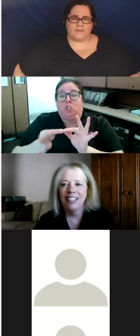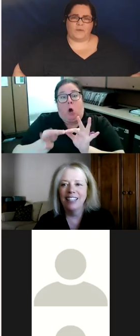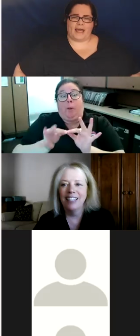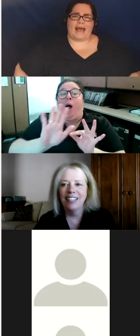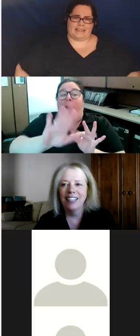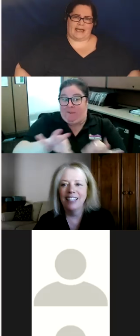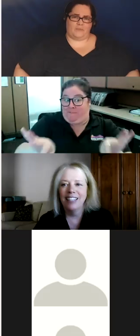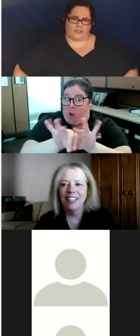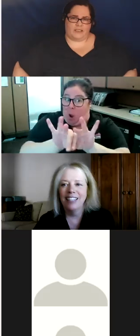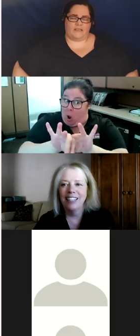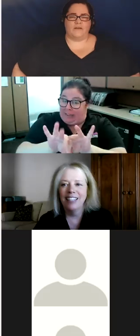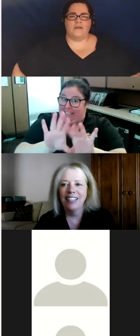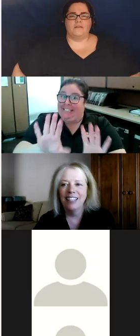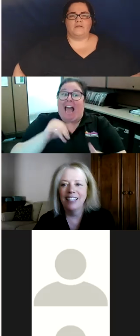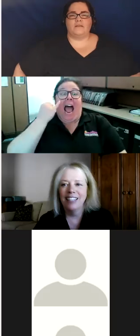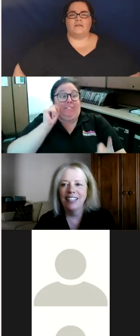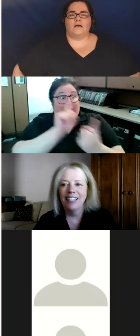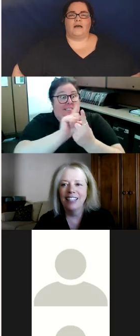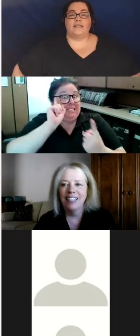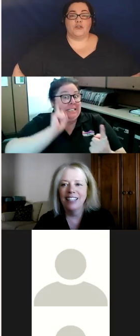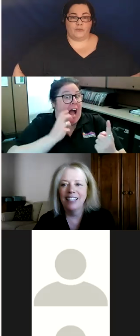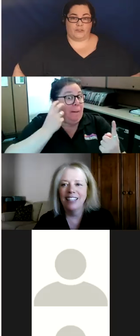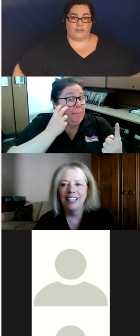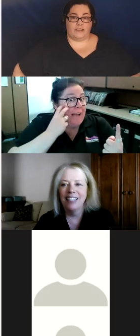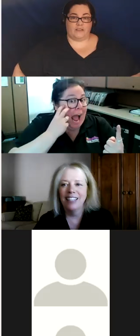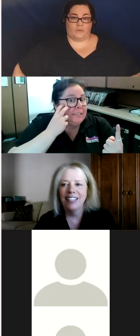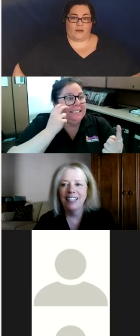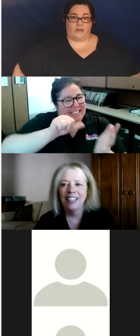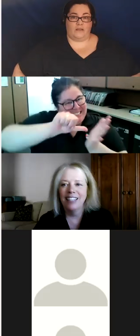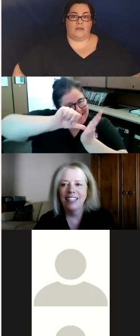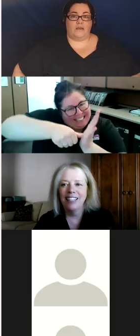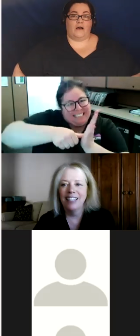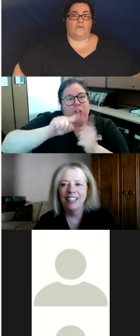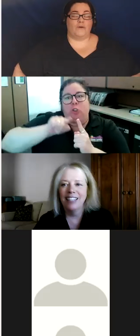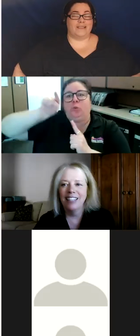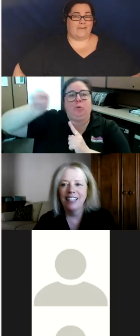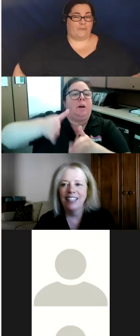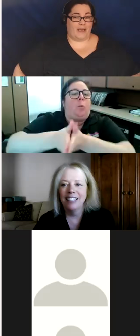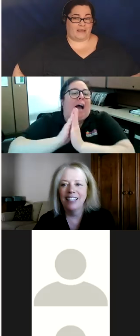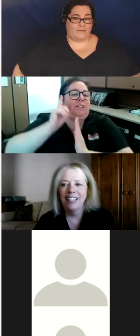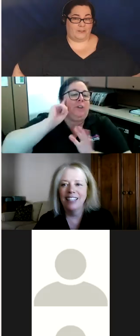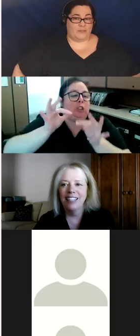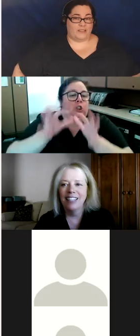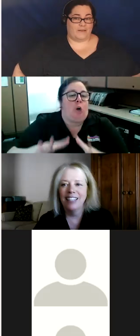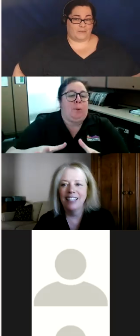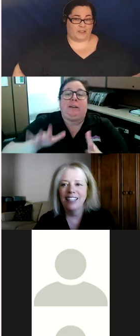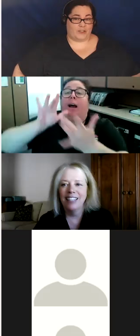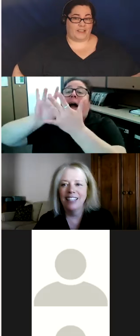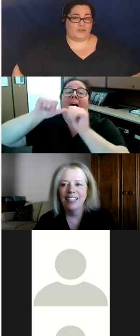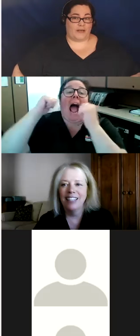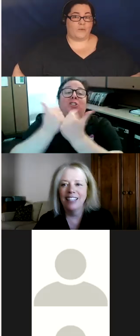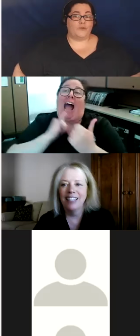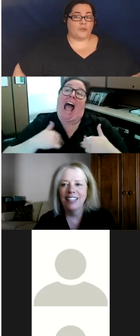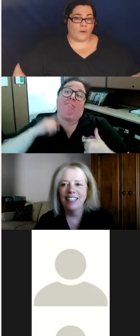misbehaving, you can ask the animal to leave. Interpreters as well For deafblind individuals have